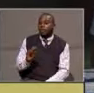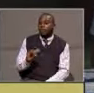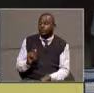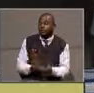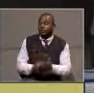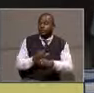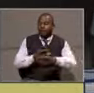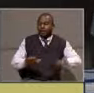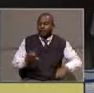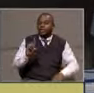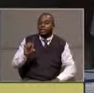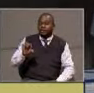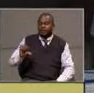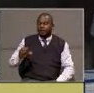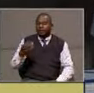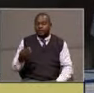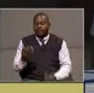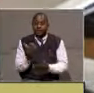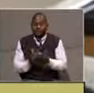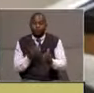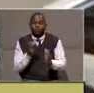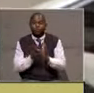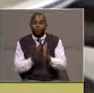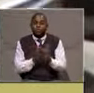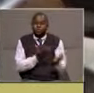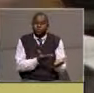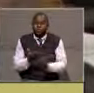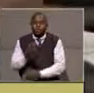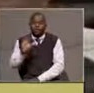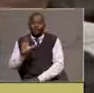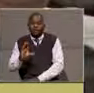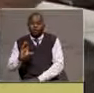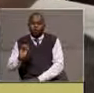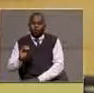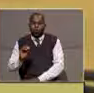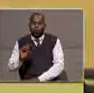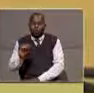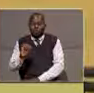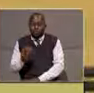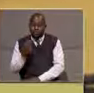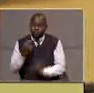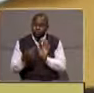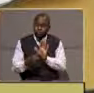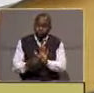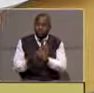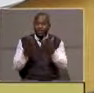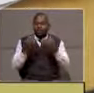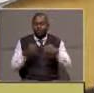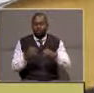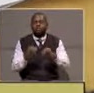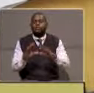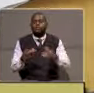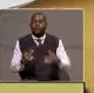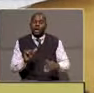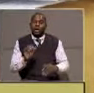land in 1993, some of the documents presented to the committee by the Commissioner Land Register shows that there is a possibility that